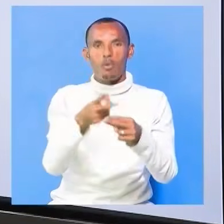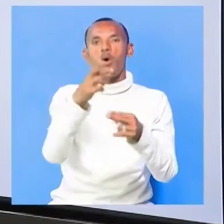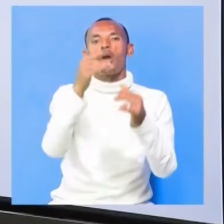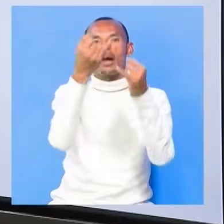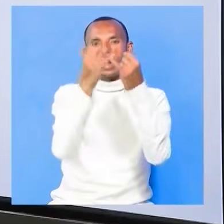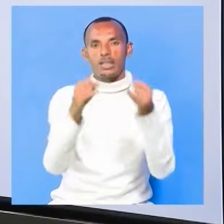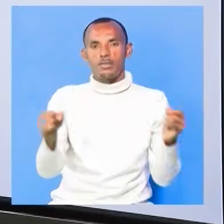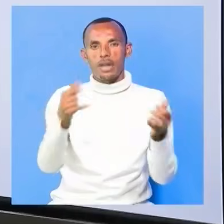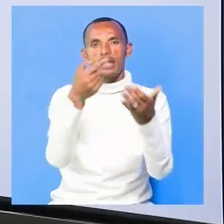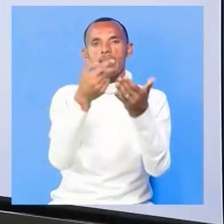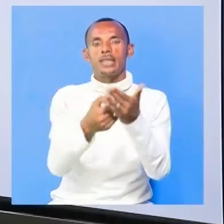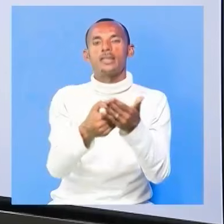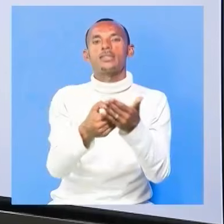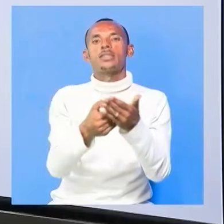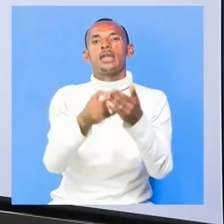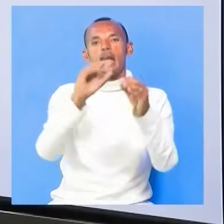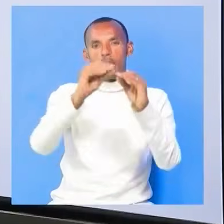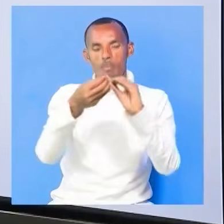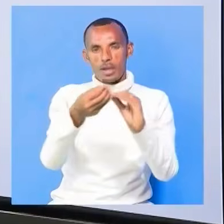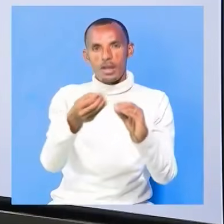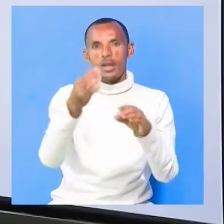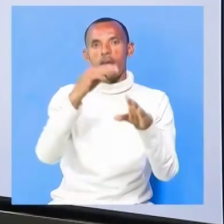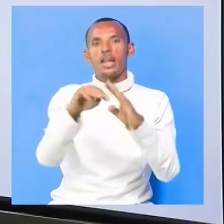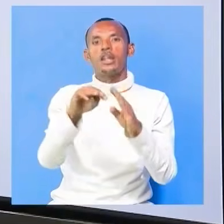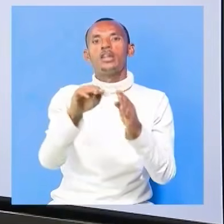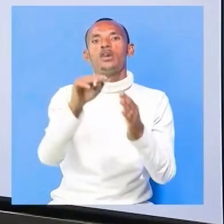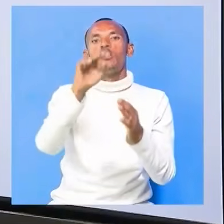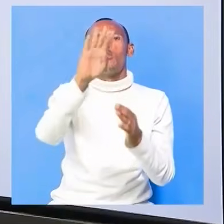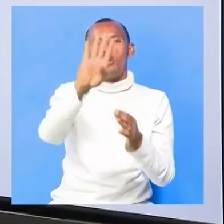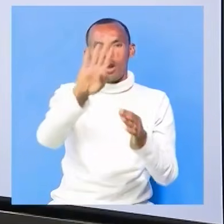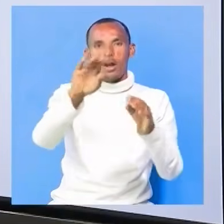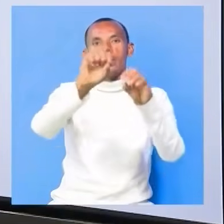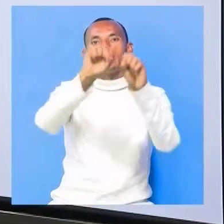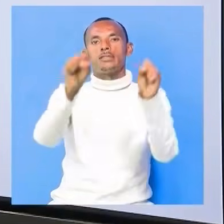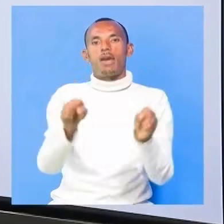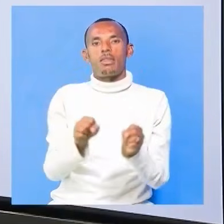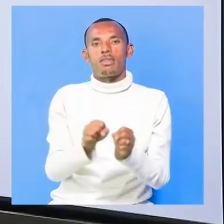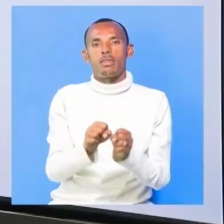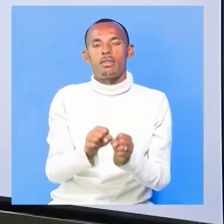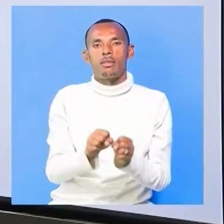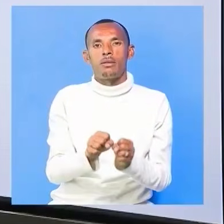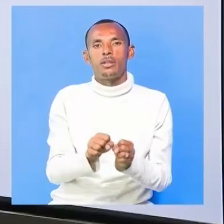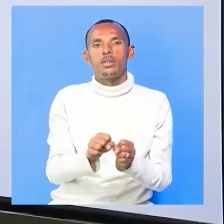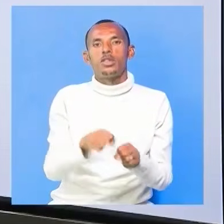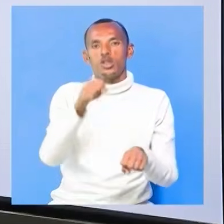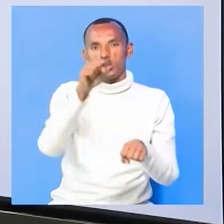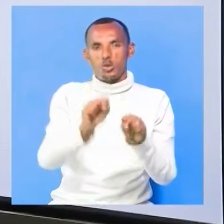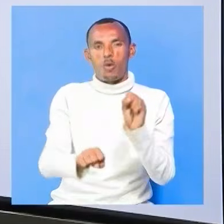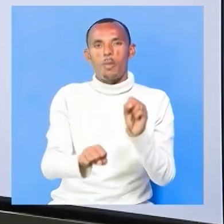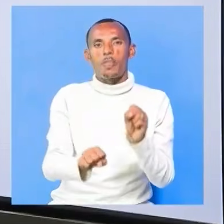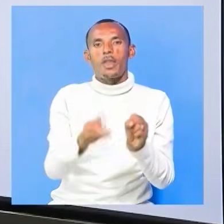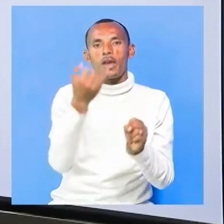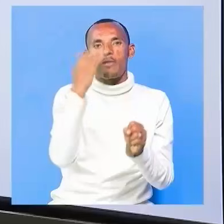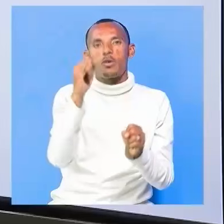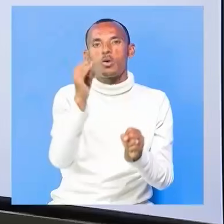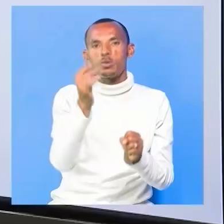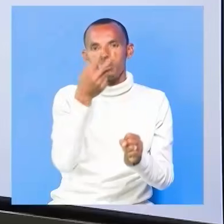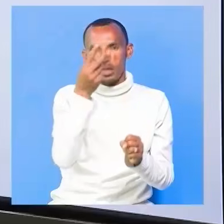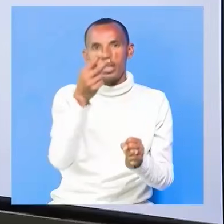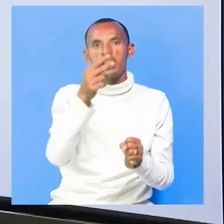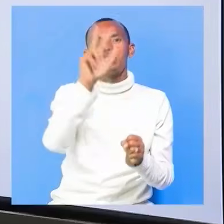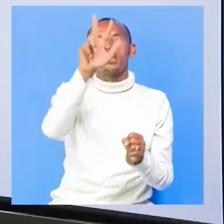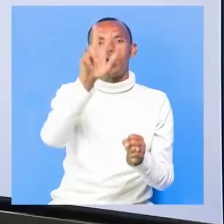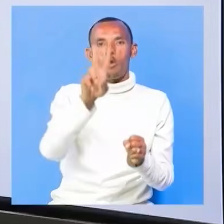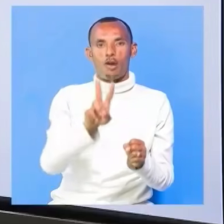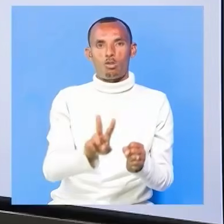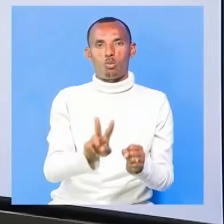or classify these numbers in terms of these sets. Okay? So, if you take